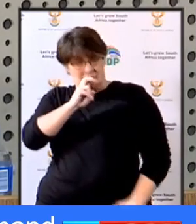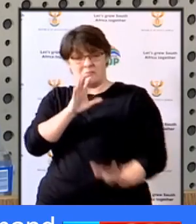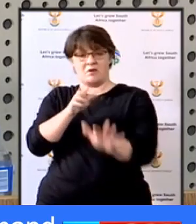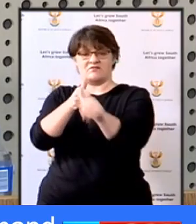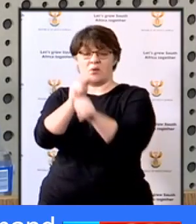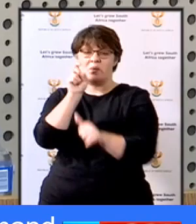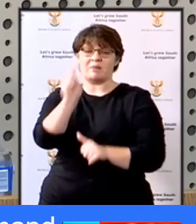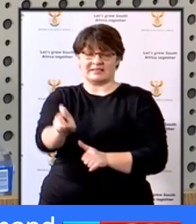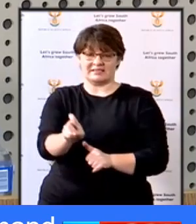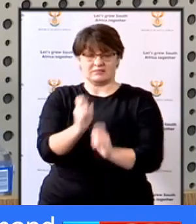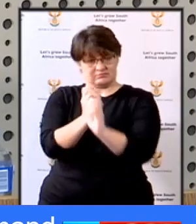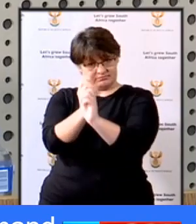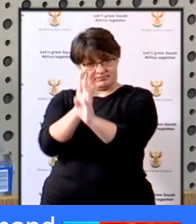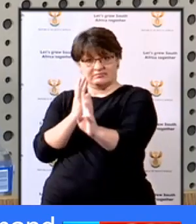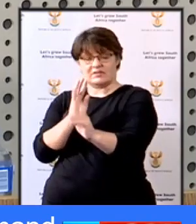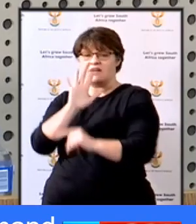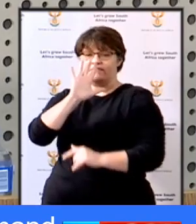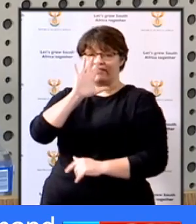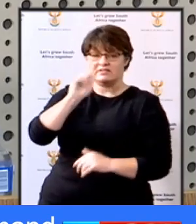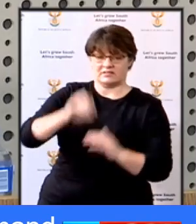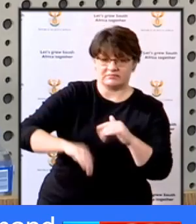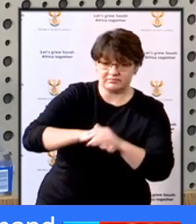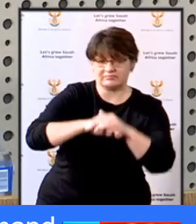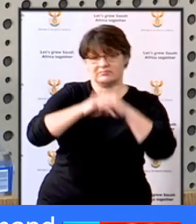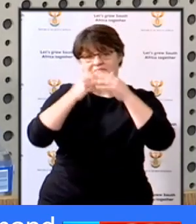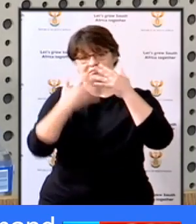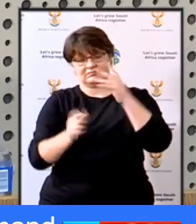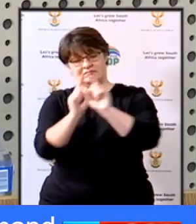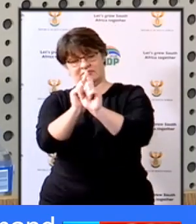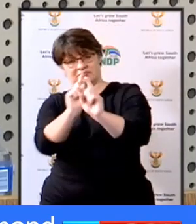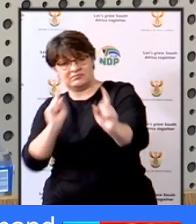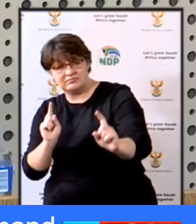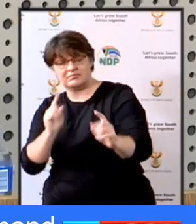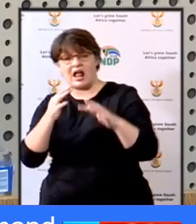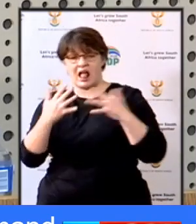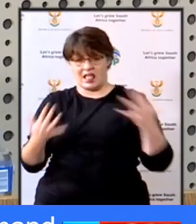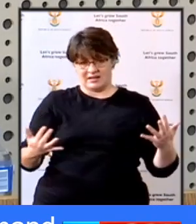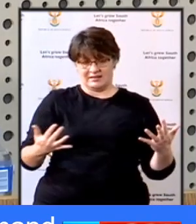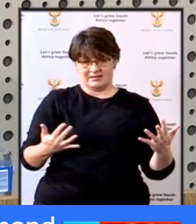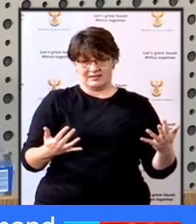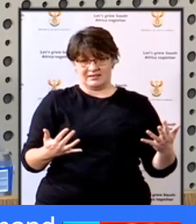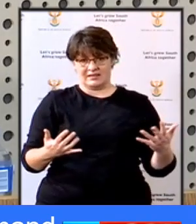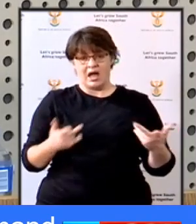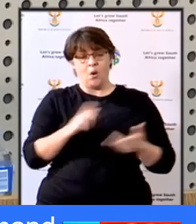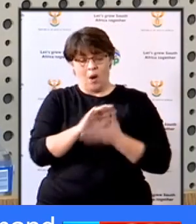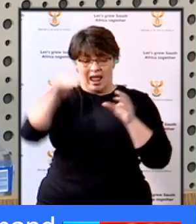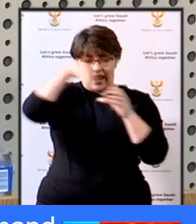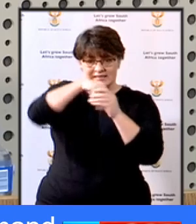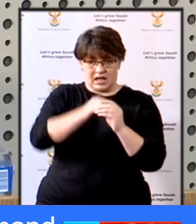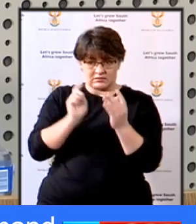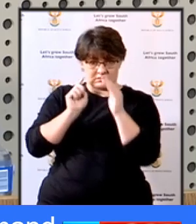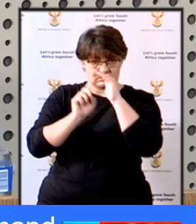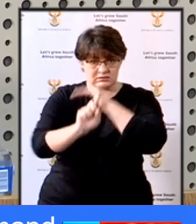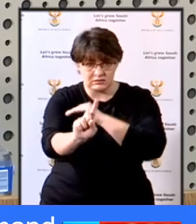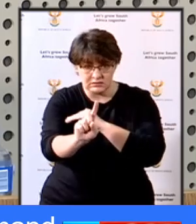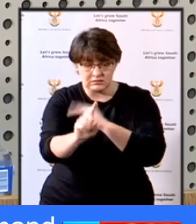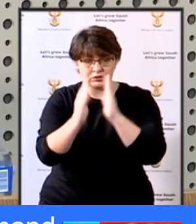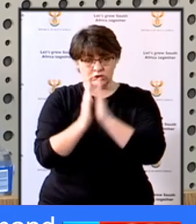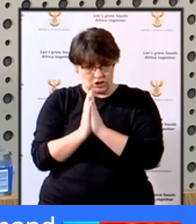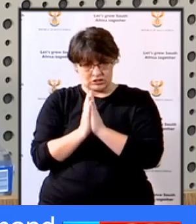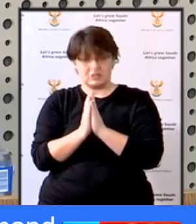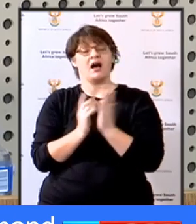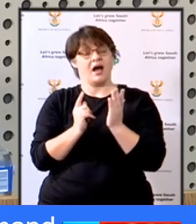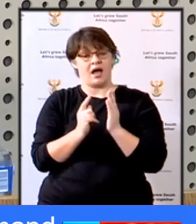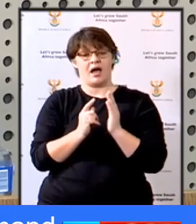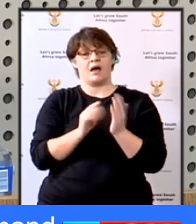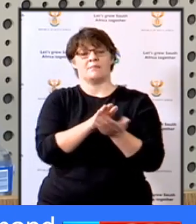when people go to church. Not just the numbers, but what must happen, and it will be